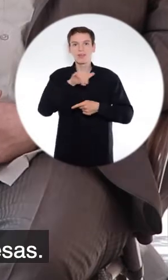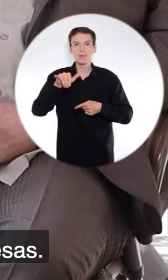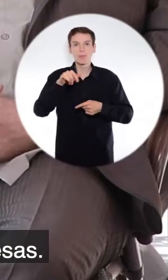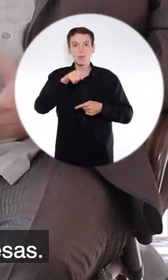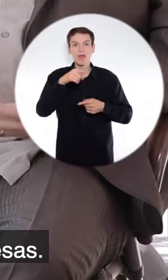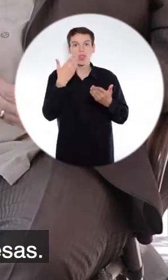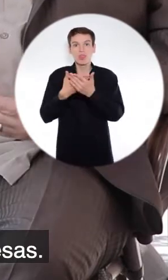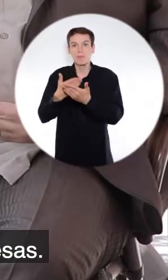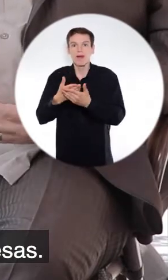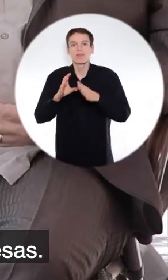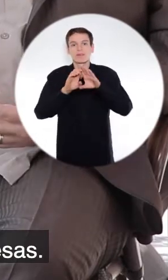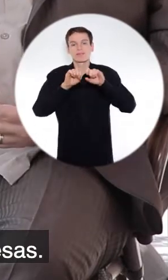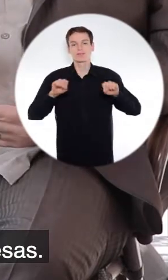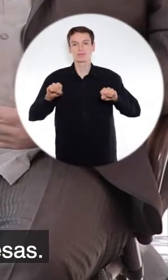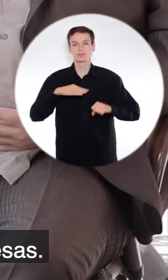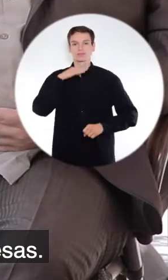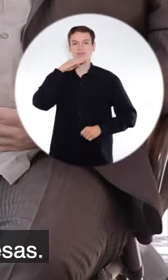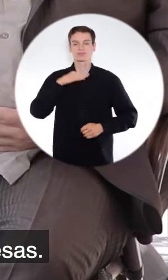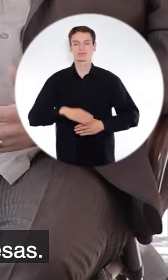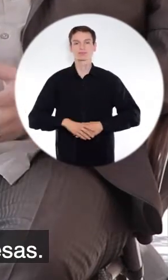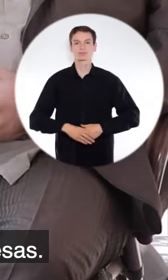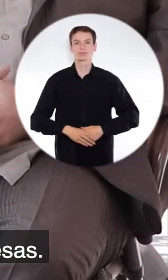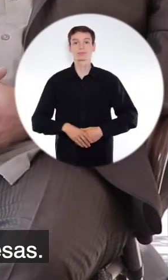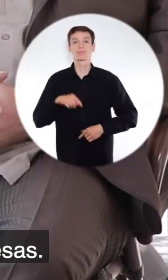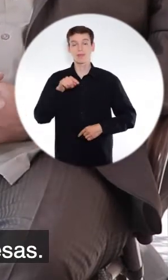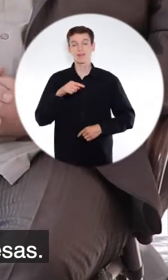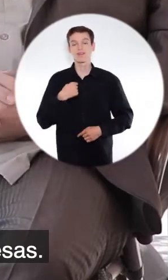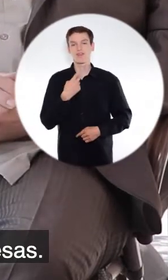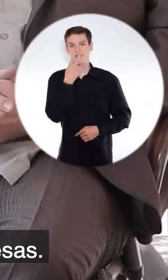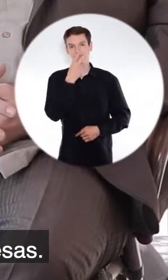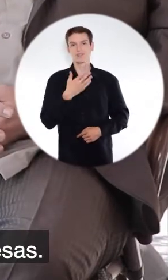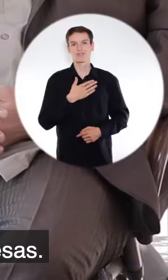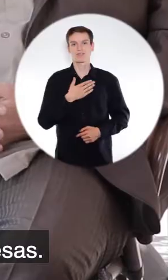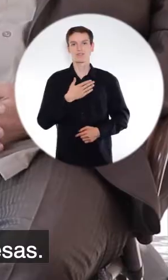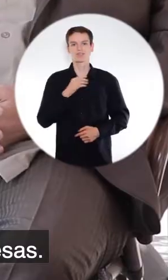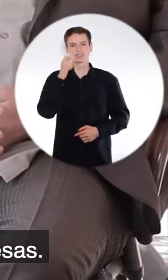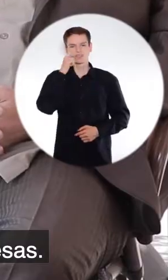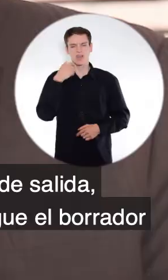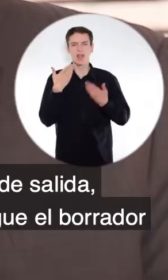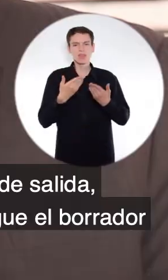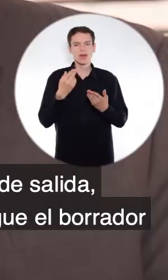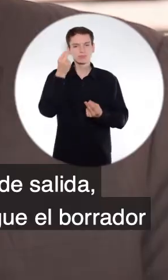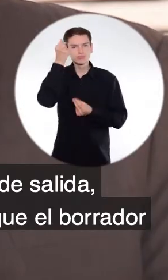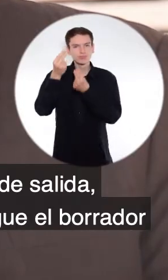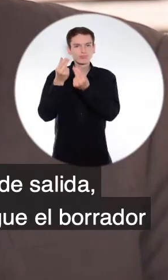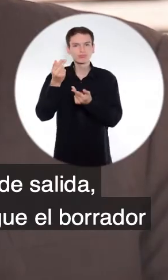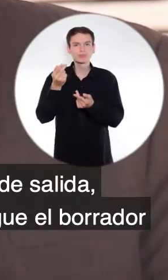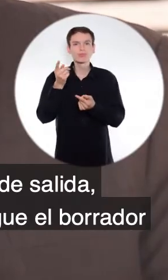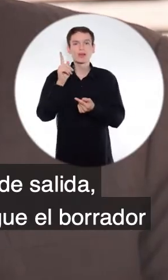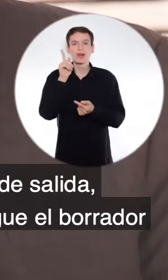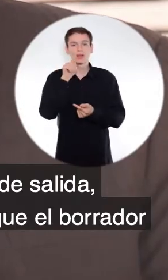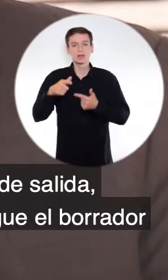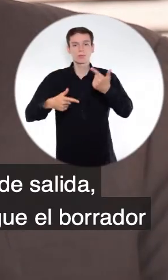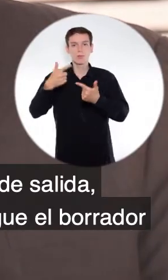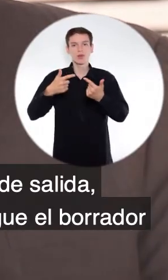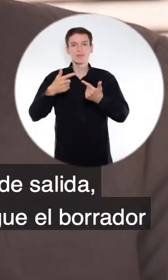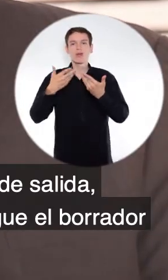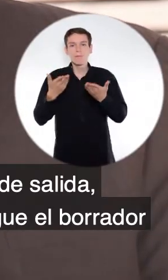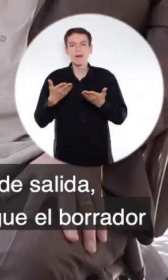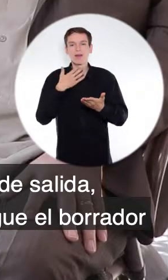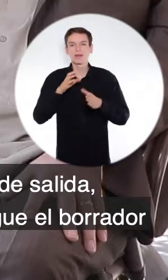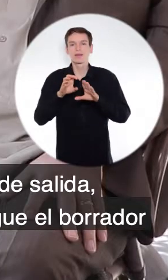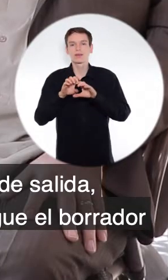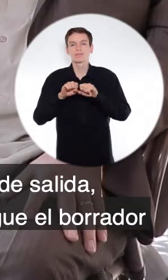And incentivizing politicians to deliver on these promises. Another question, a last question I have, has to do